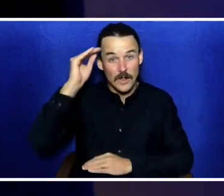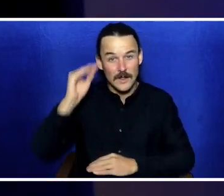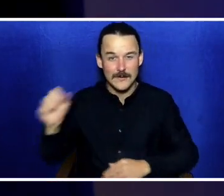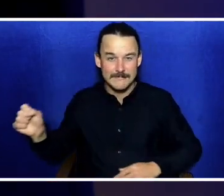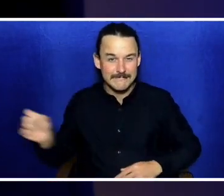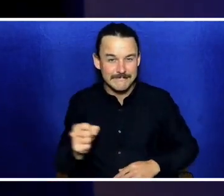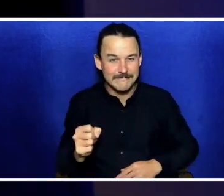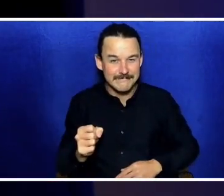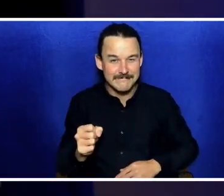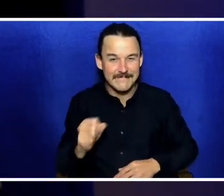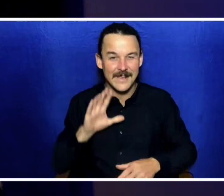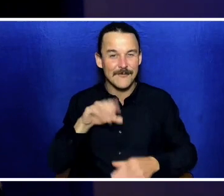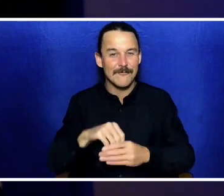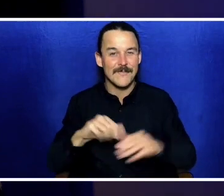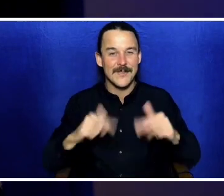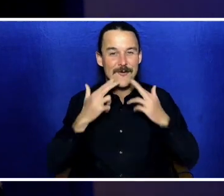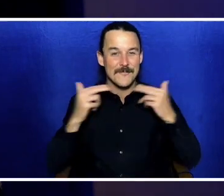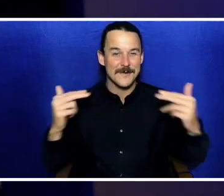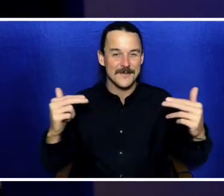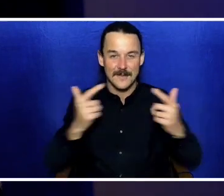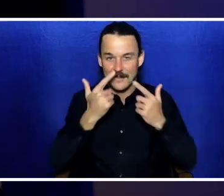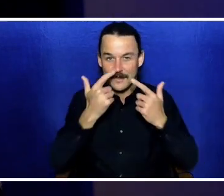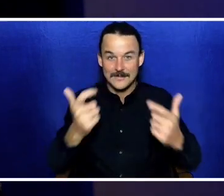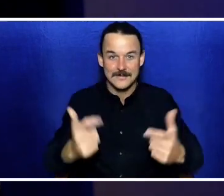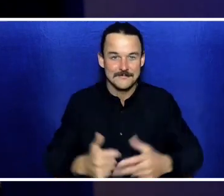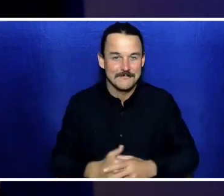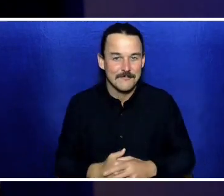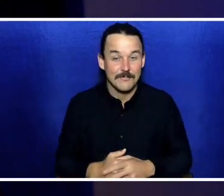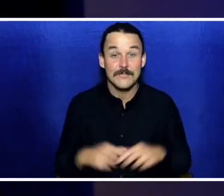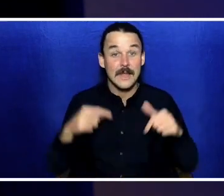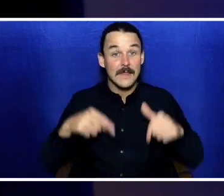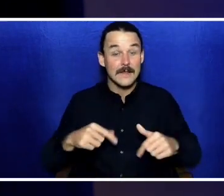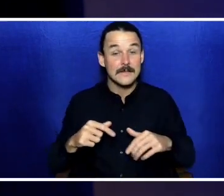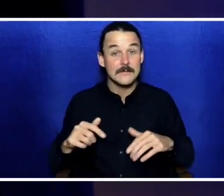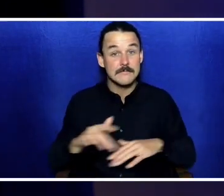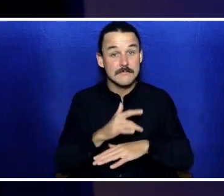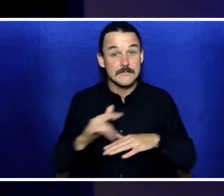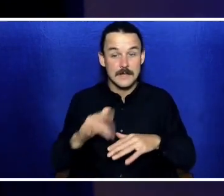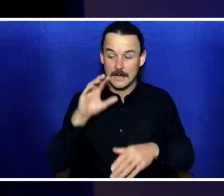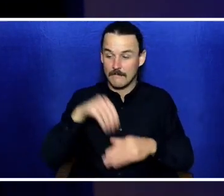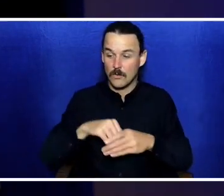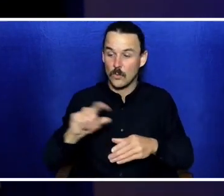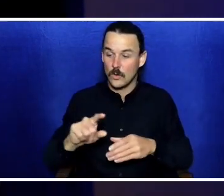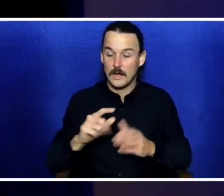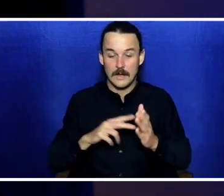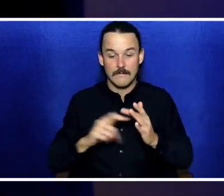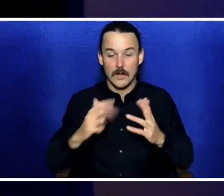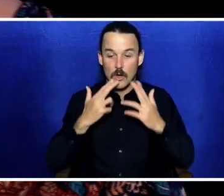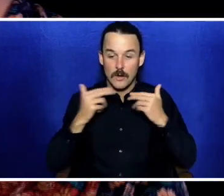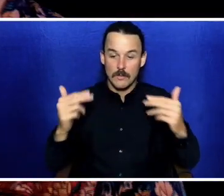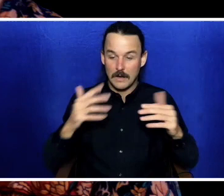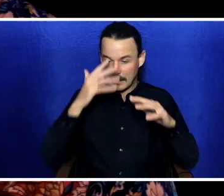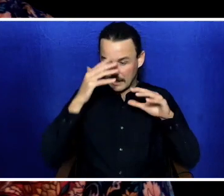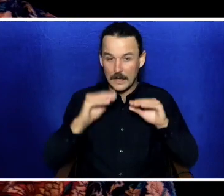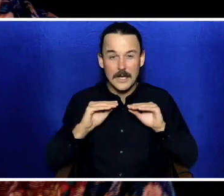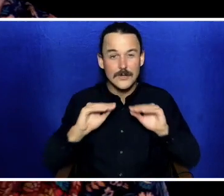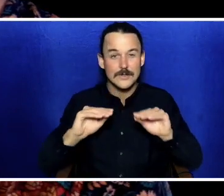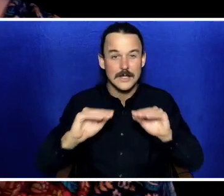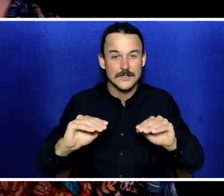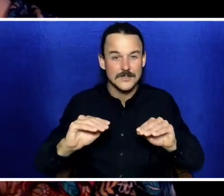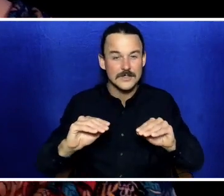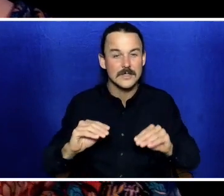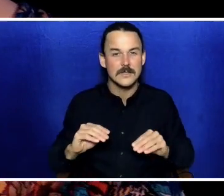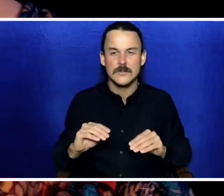production is also presented as part of Victorian Opera's education season. What can we expect from that front? When we present